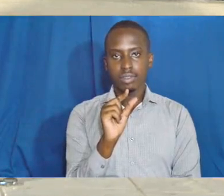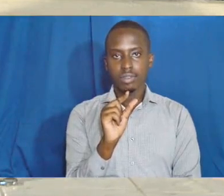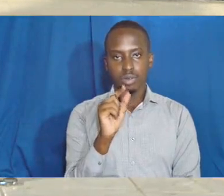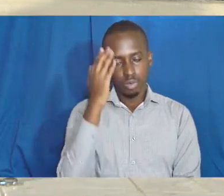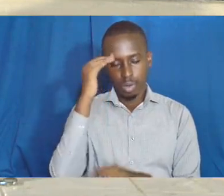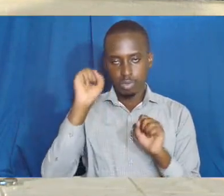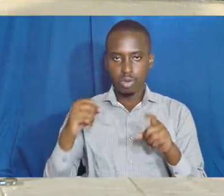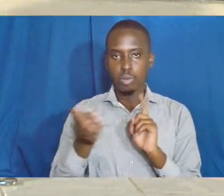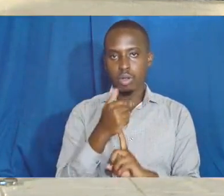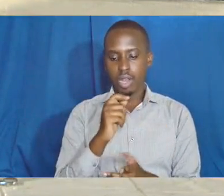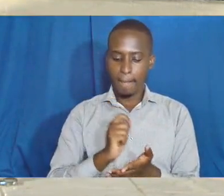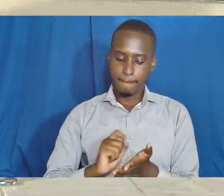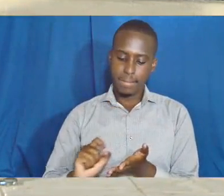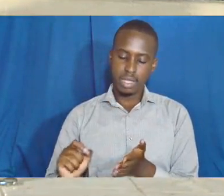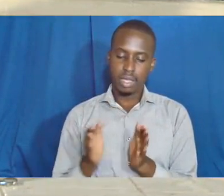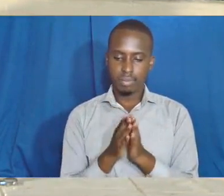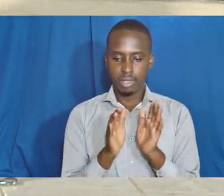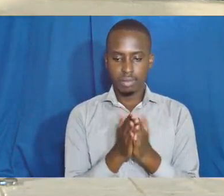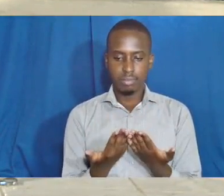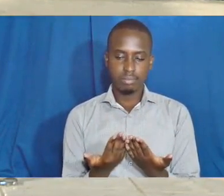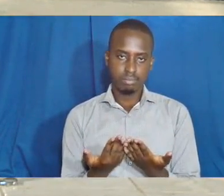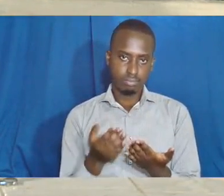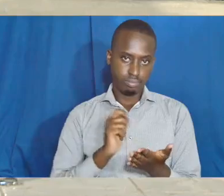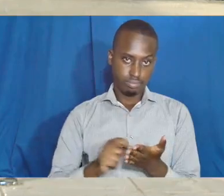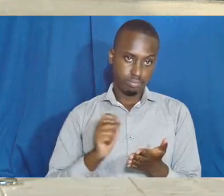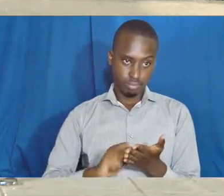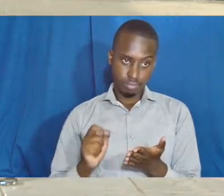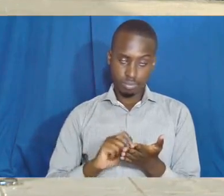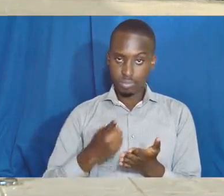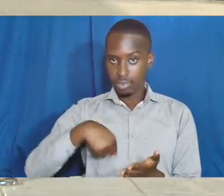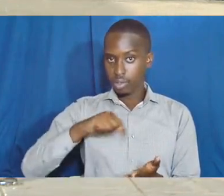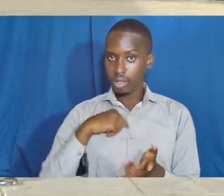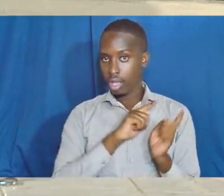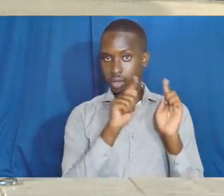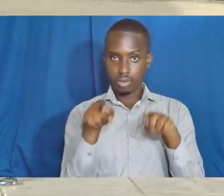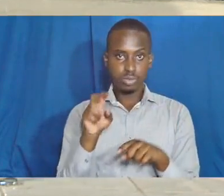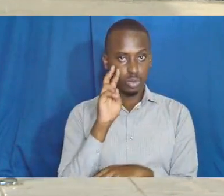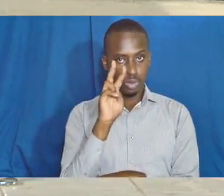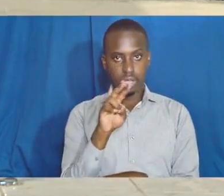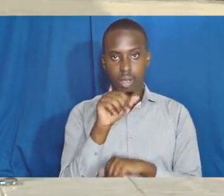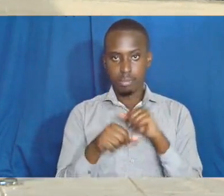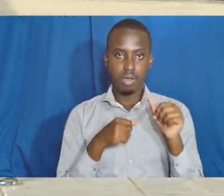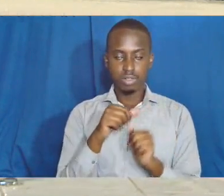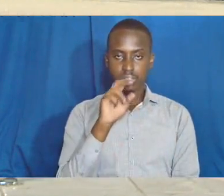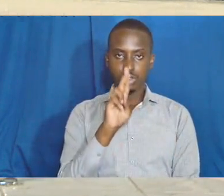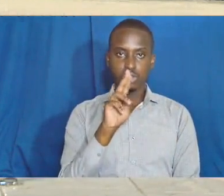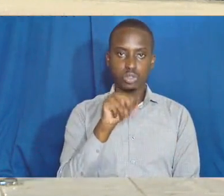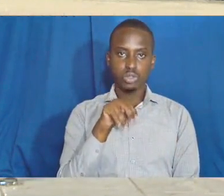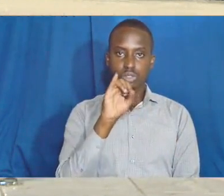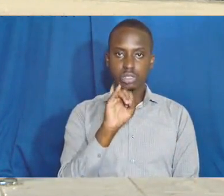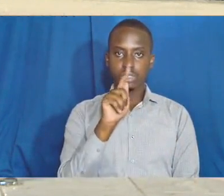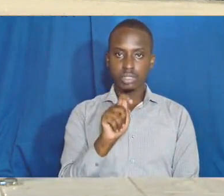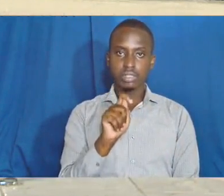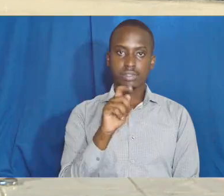Get your pens and notebooks, and we are going to look at Unit